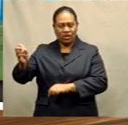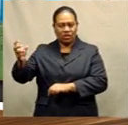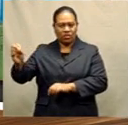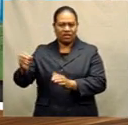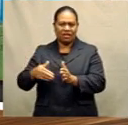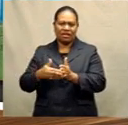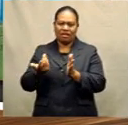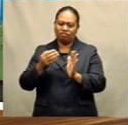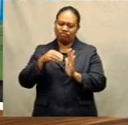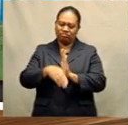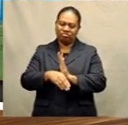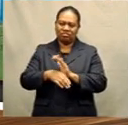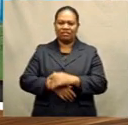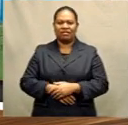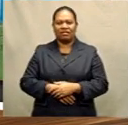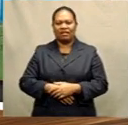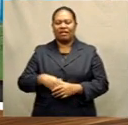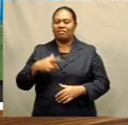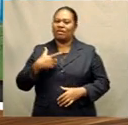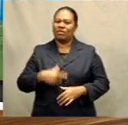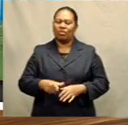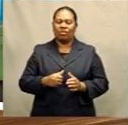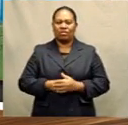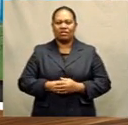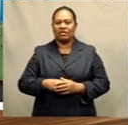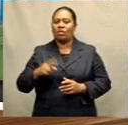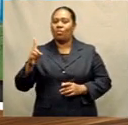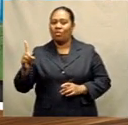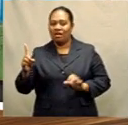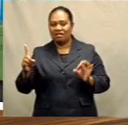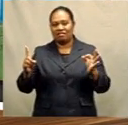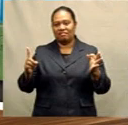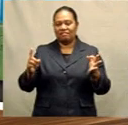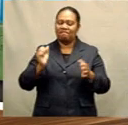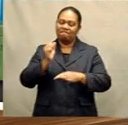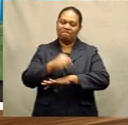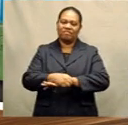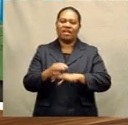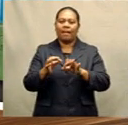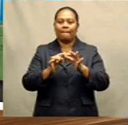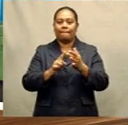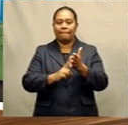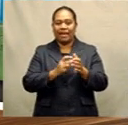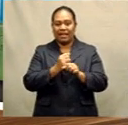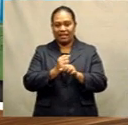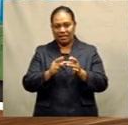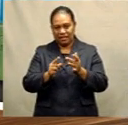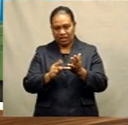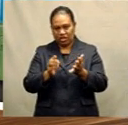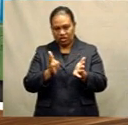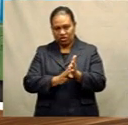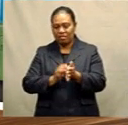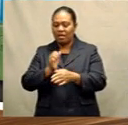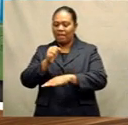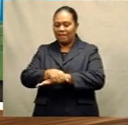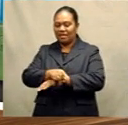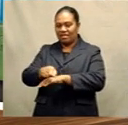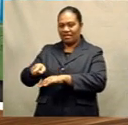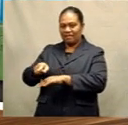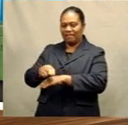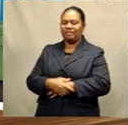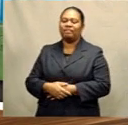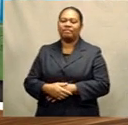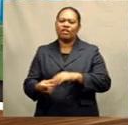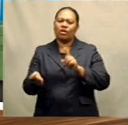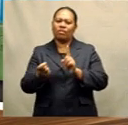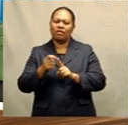been shattered after suffering a narrow 1-0 loss against Belgium. Belgium took the lead just before half-time, and while the